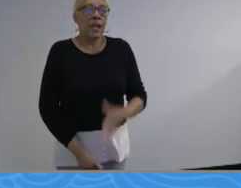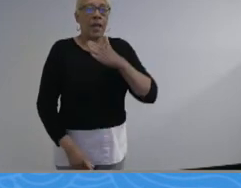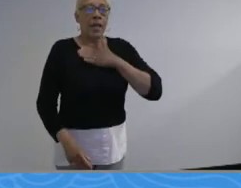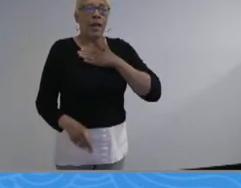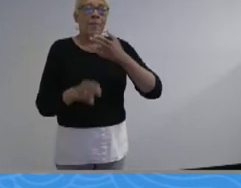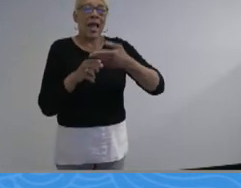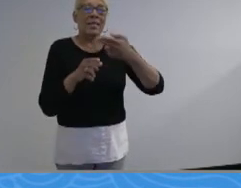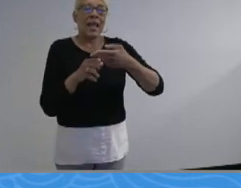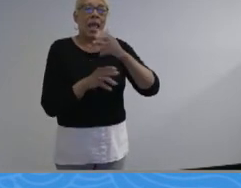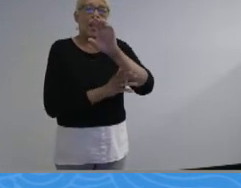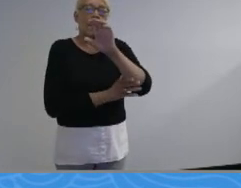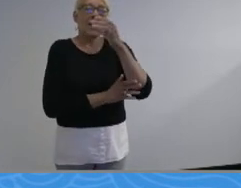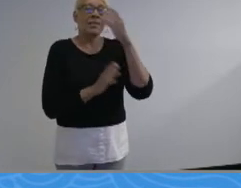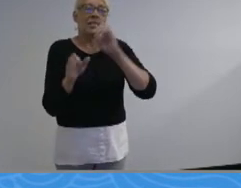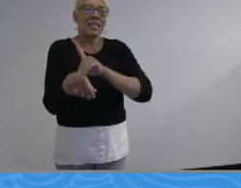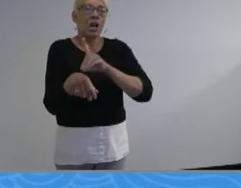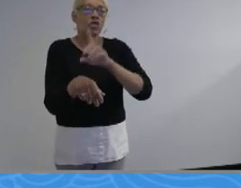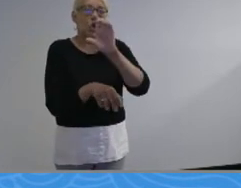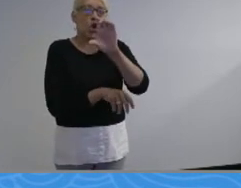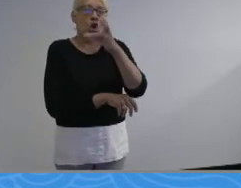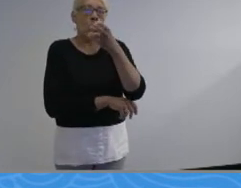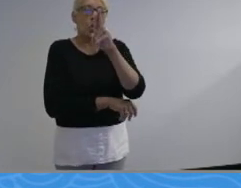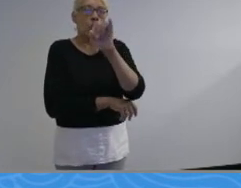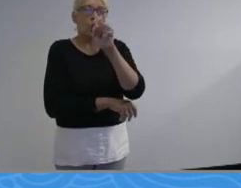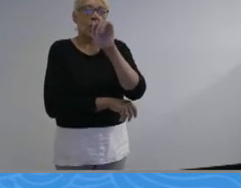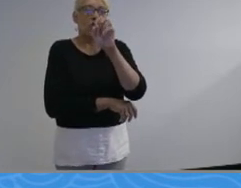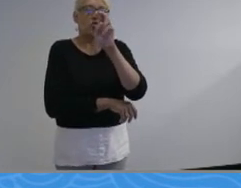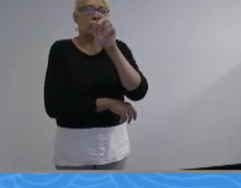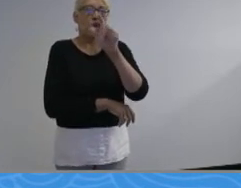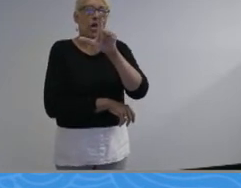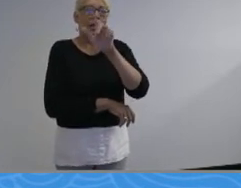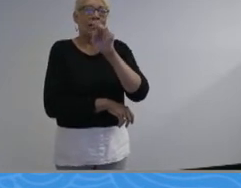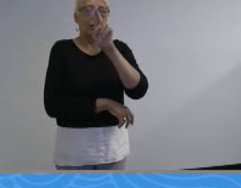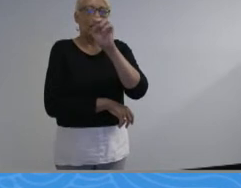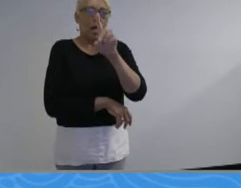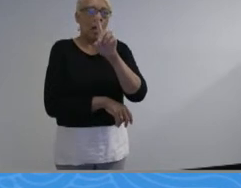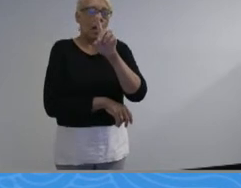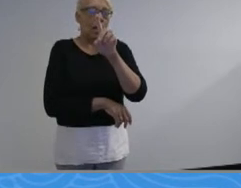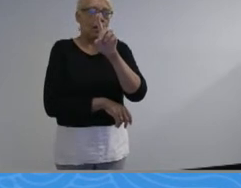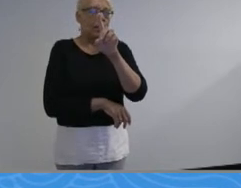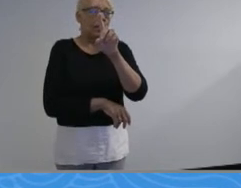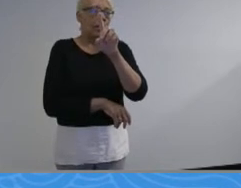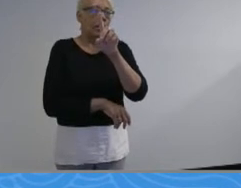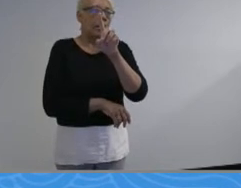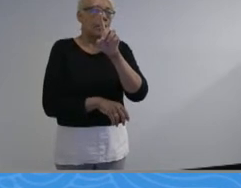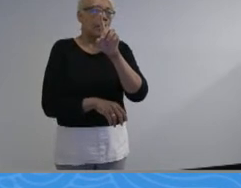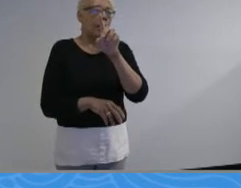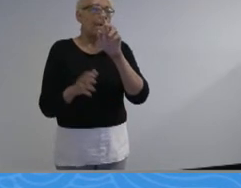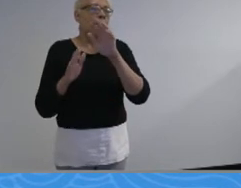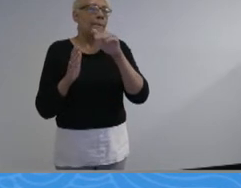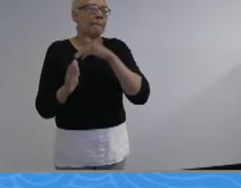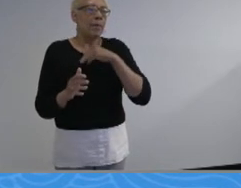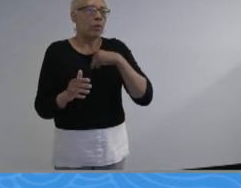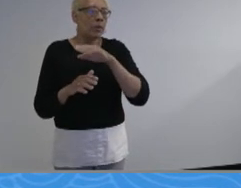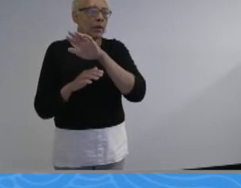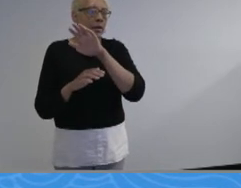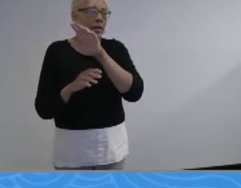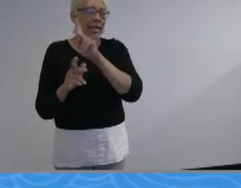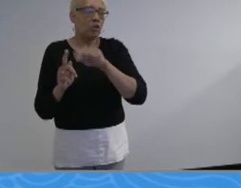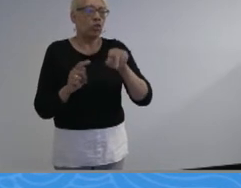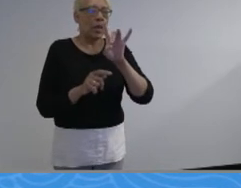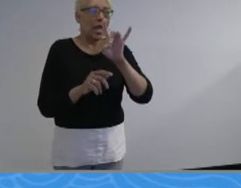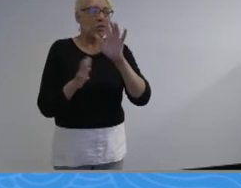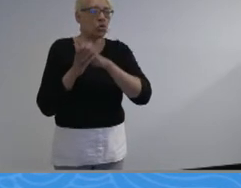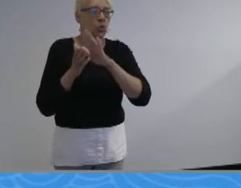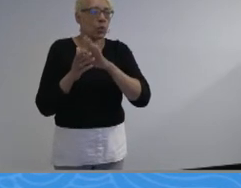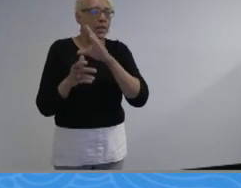Dr. Christopher Lund. I'm the Assistant Superintendent of Middle and K-8 Schools. I also spent a number of years as the Assistant Superintendent of Research for